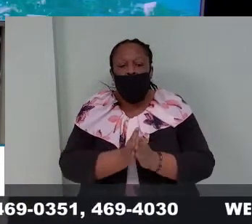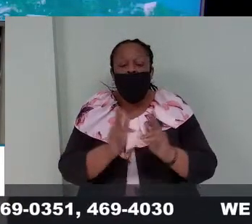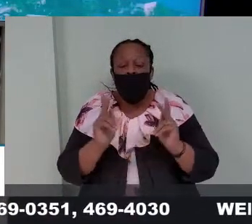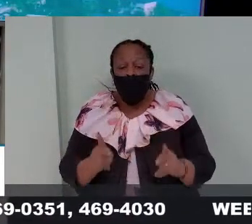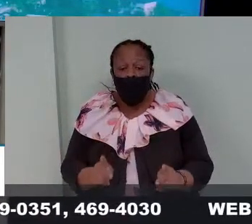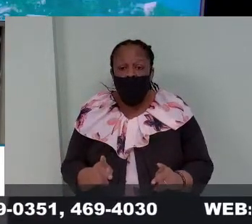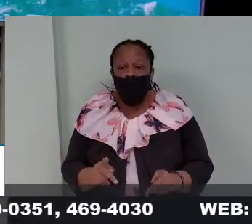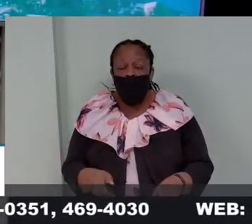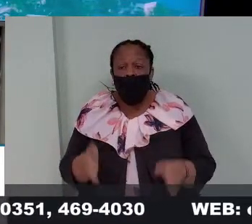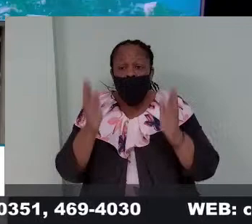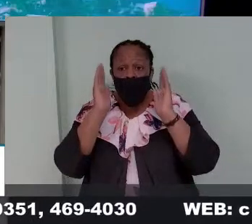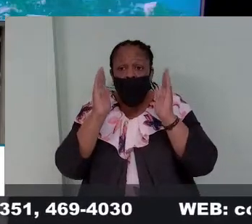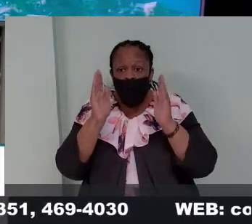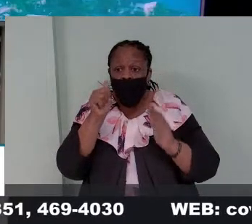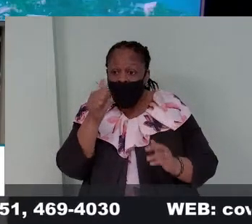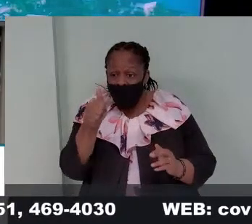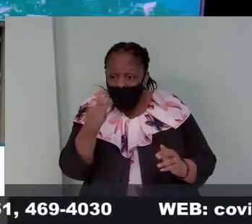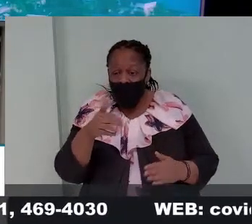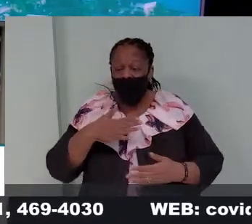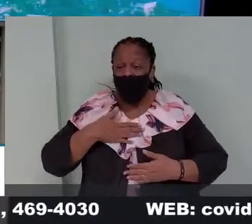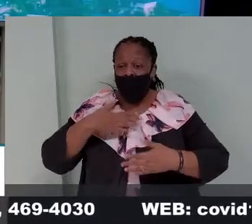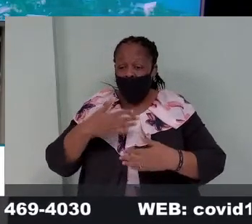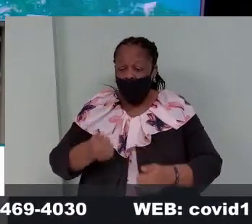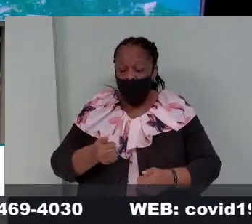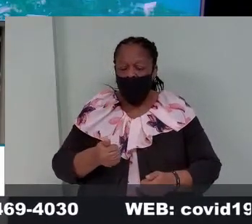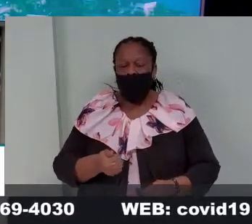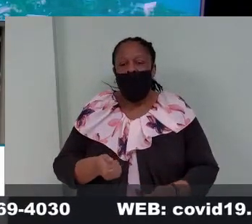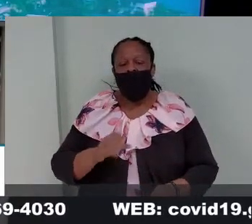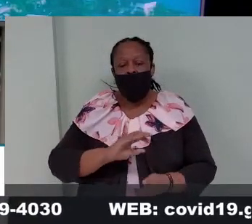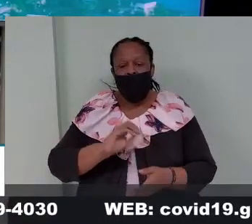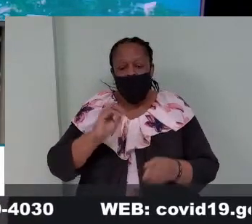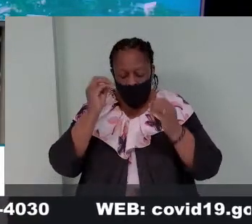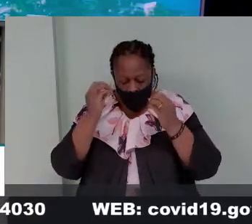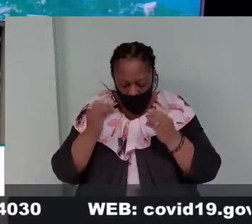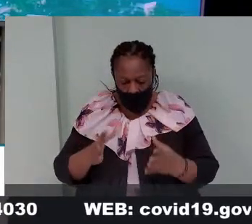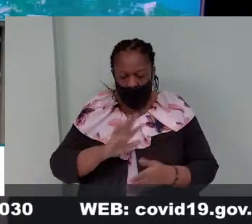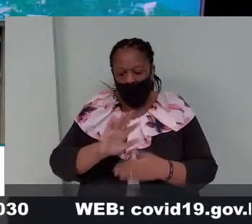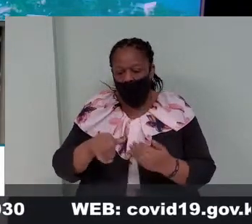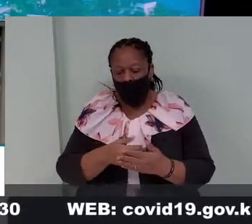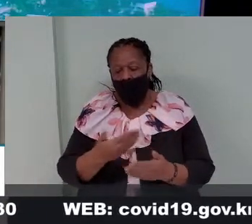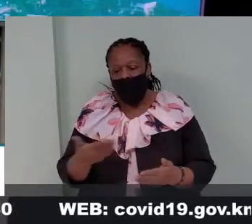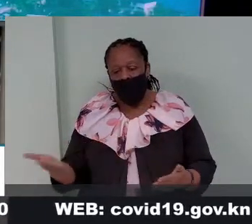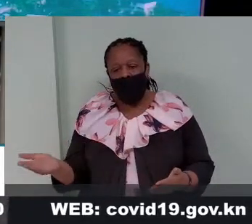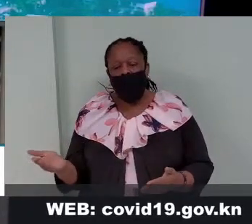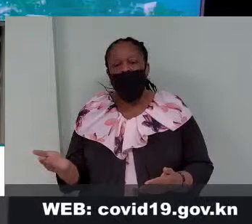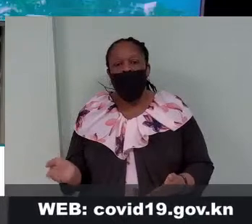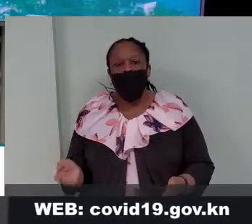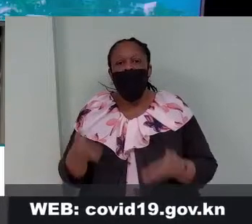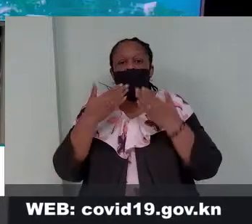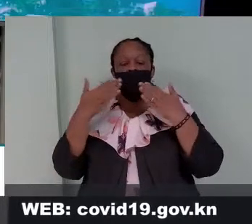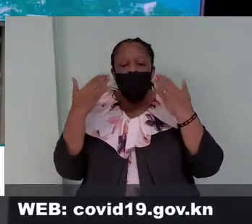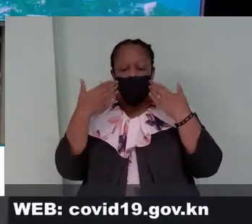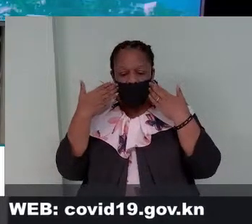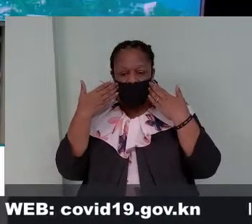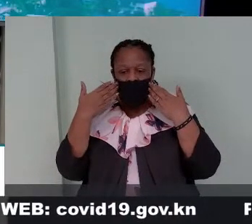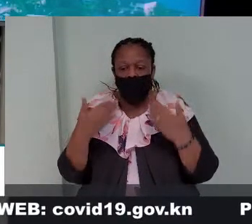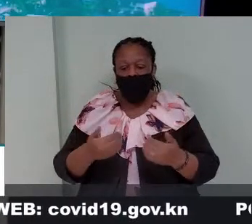to all the protocols. These are social and physical distancing, wearing of face masks in